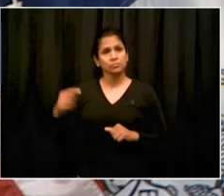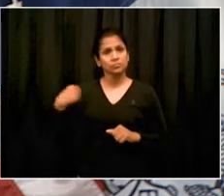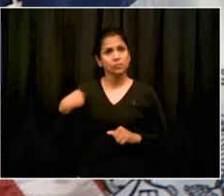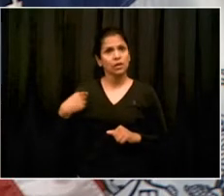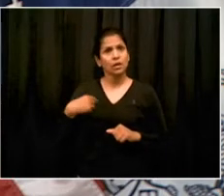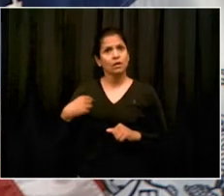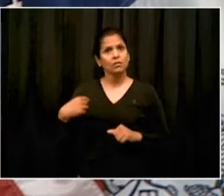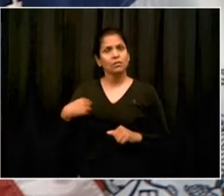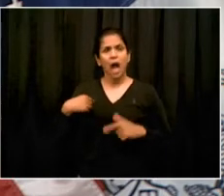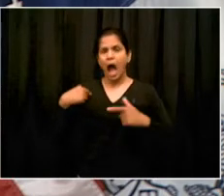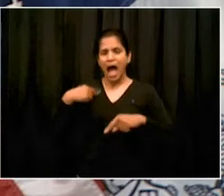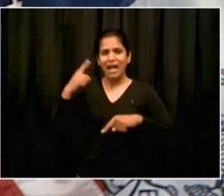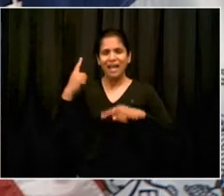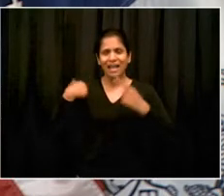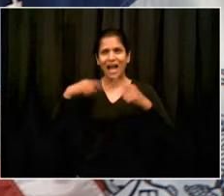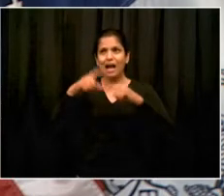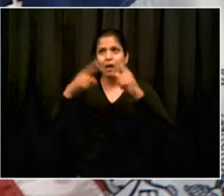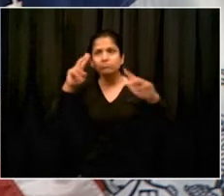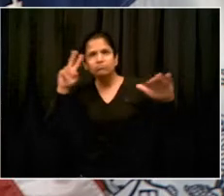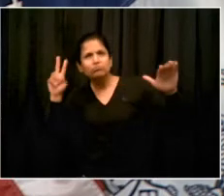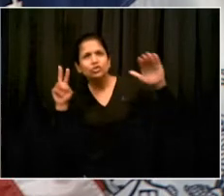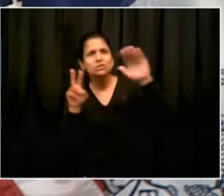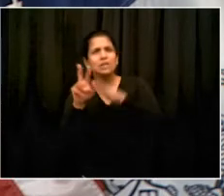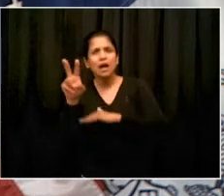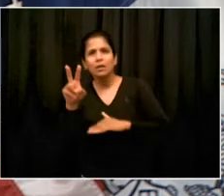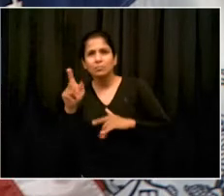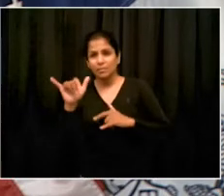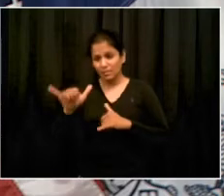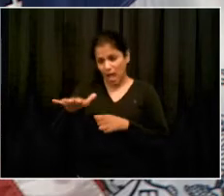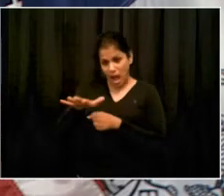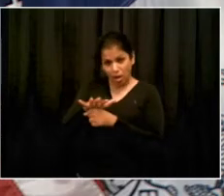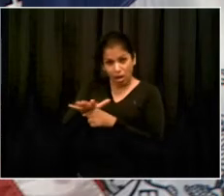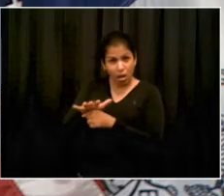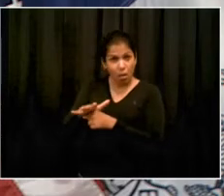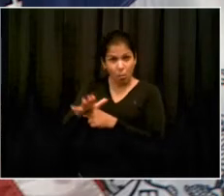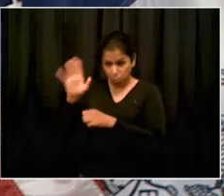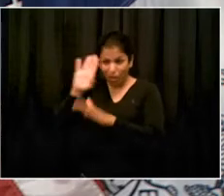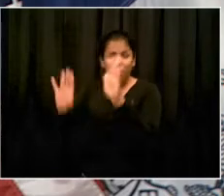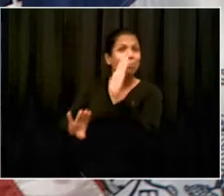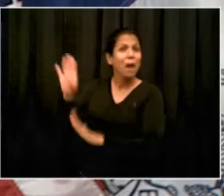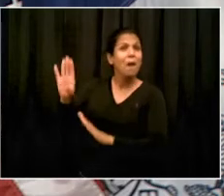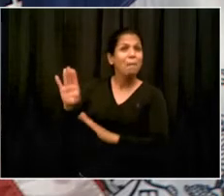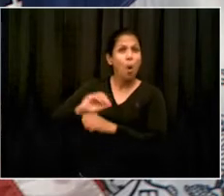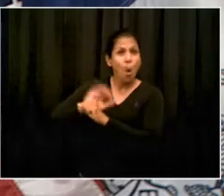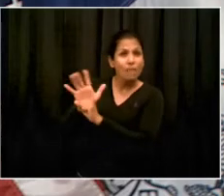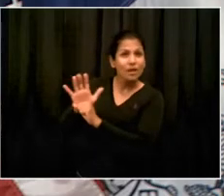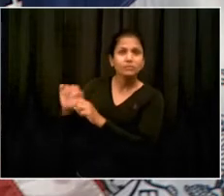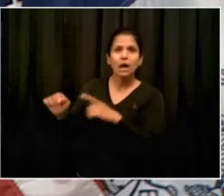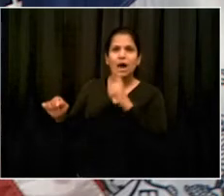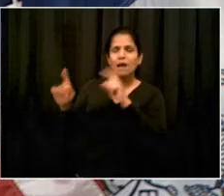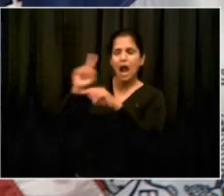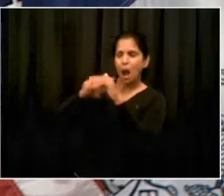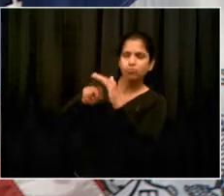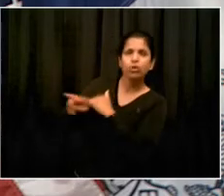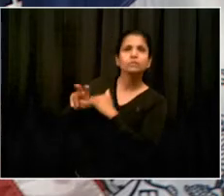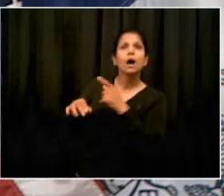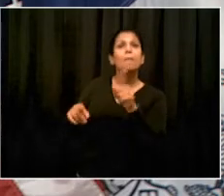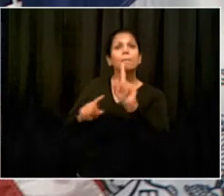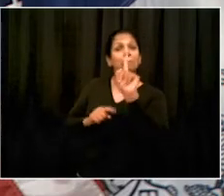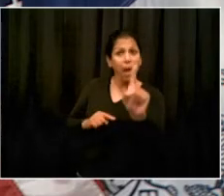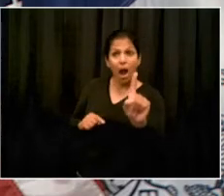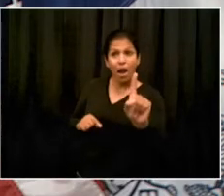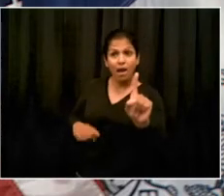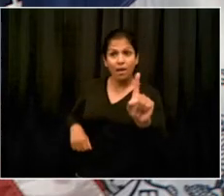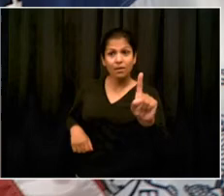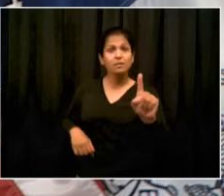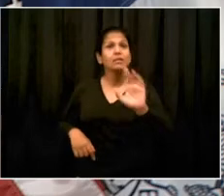not a lot of interconnection with our public schools in these particular areas. So far, we do not see any evidence